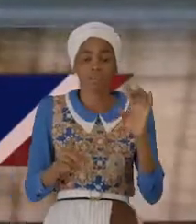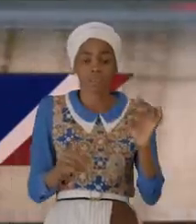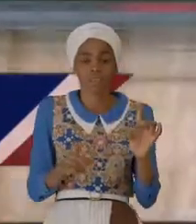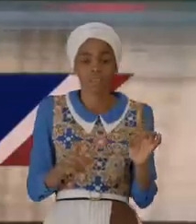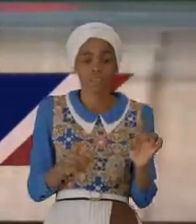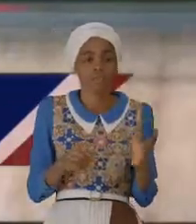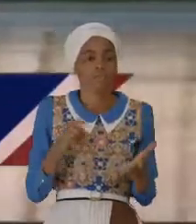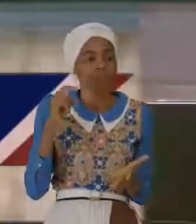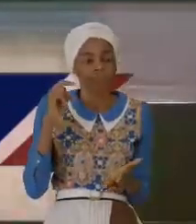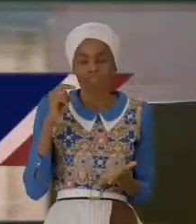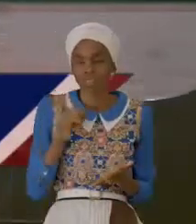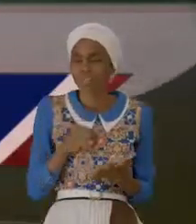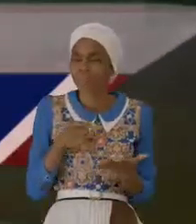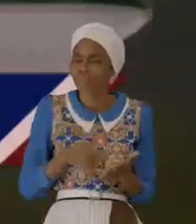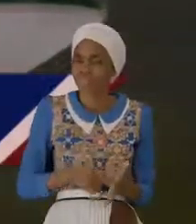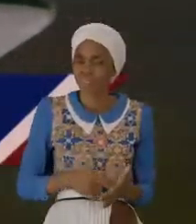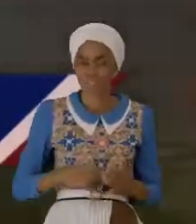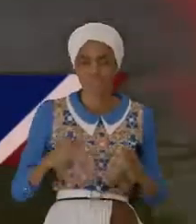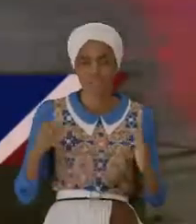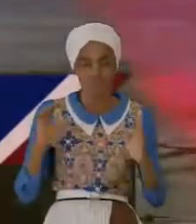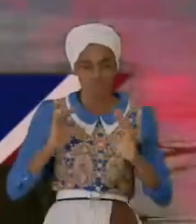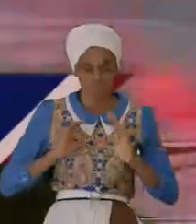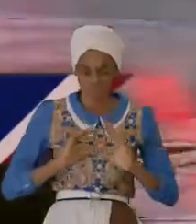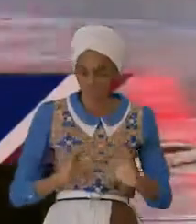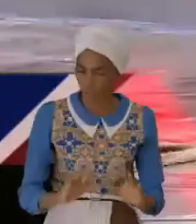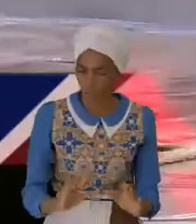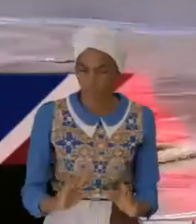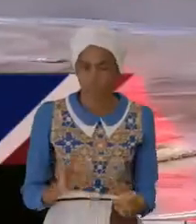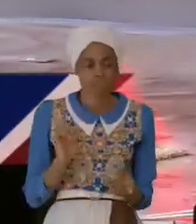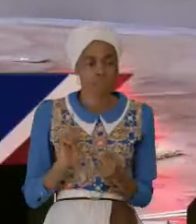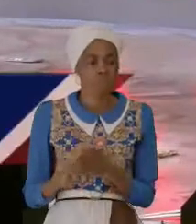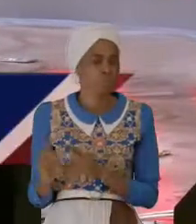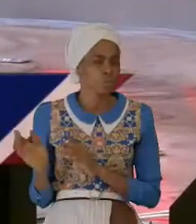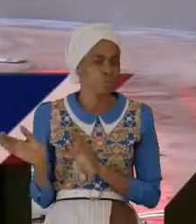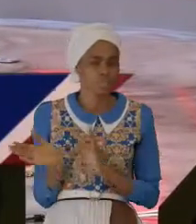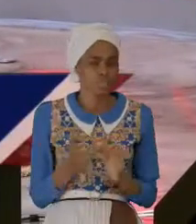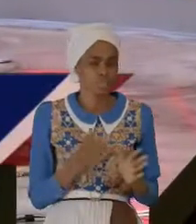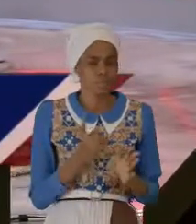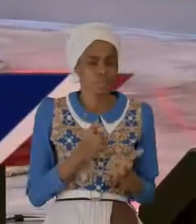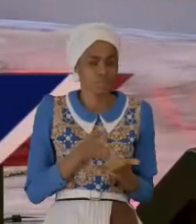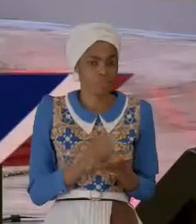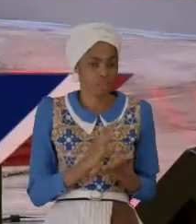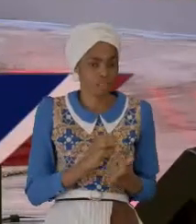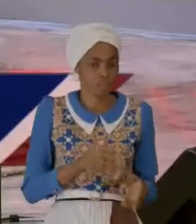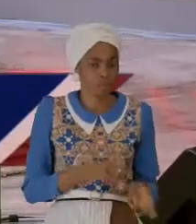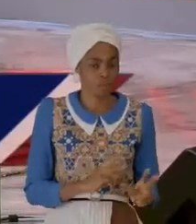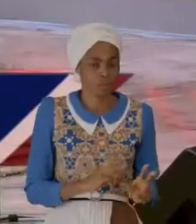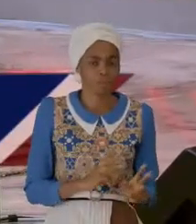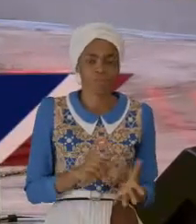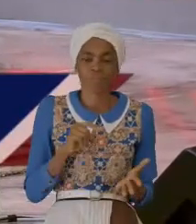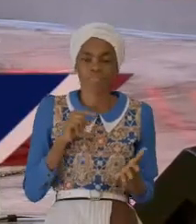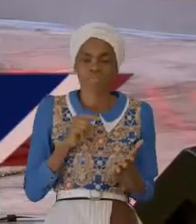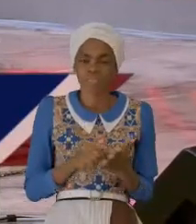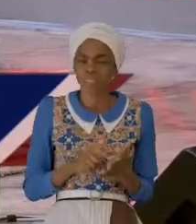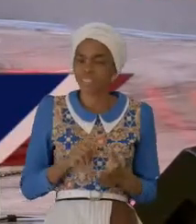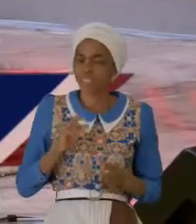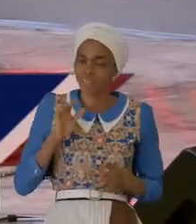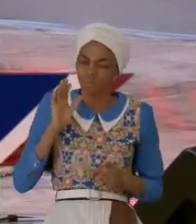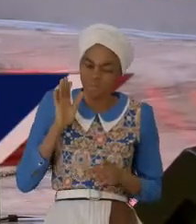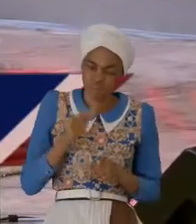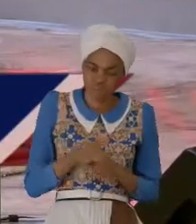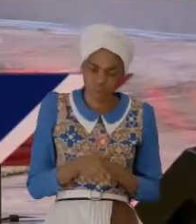persuasion to leave the track this pressure